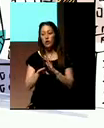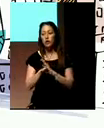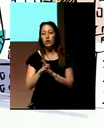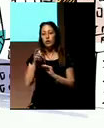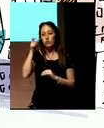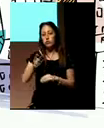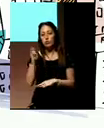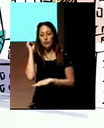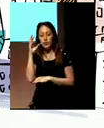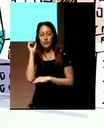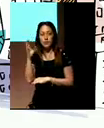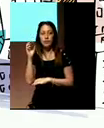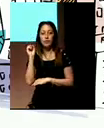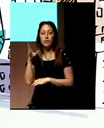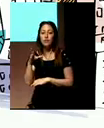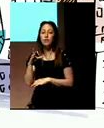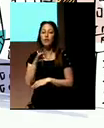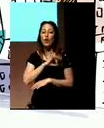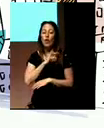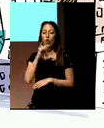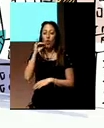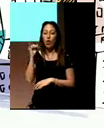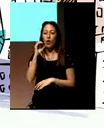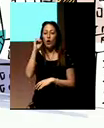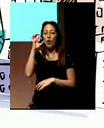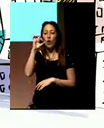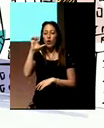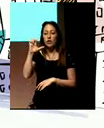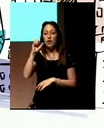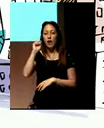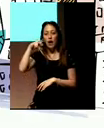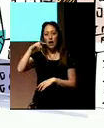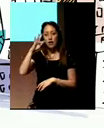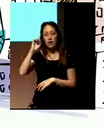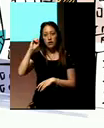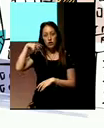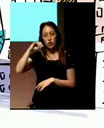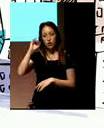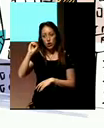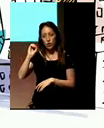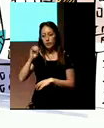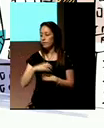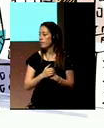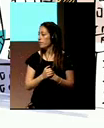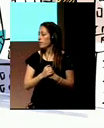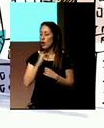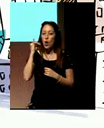We are going to continue with José Antonio Junca Ubierna.